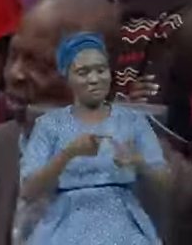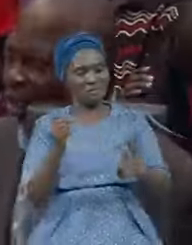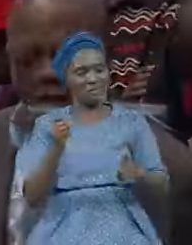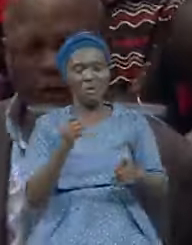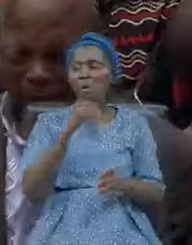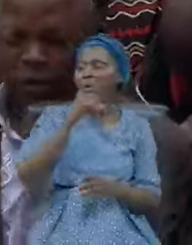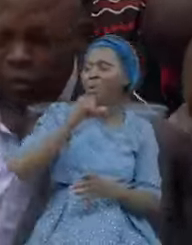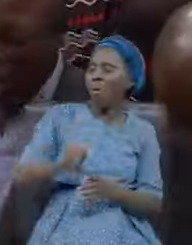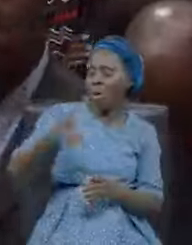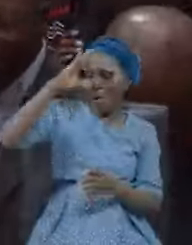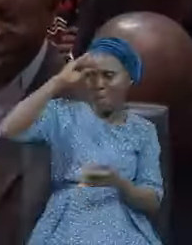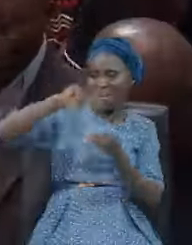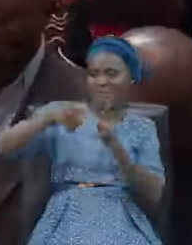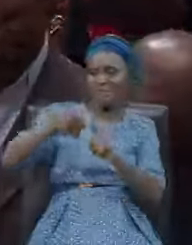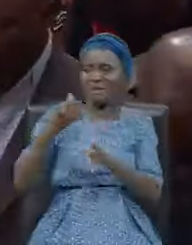old boyfriend,